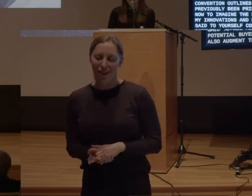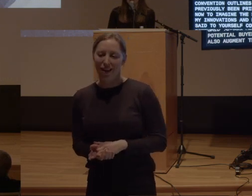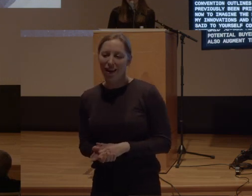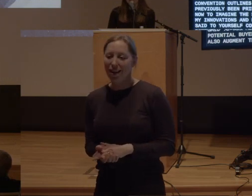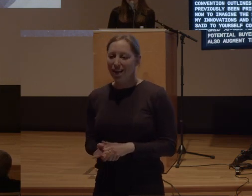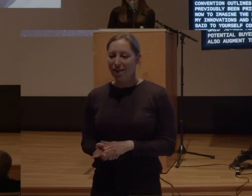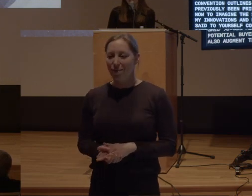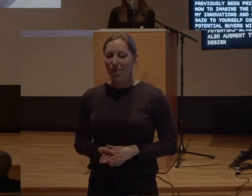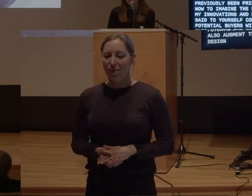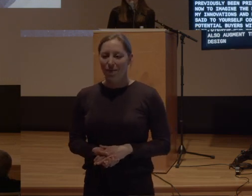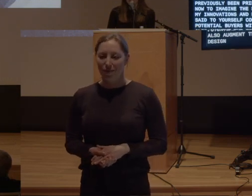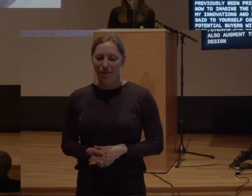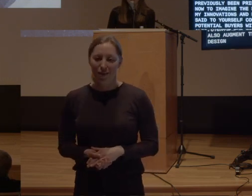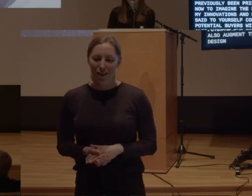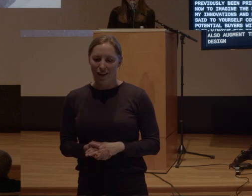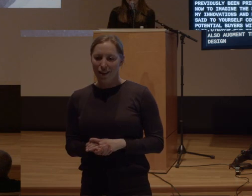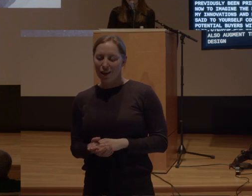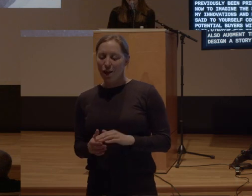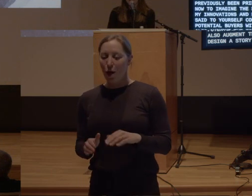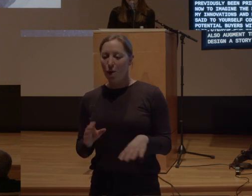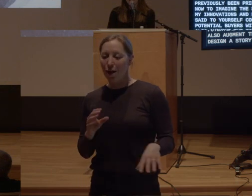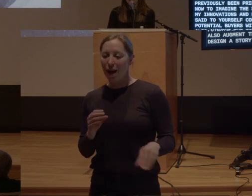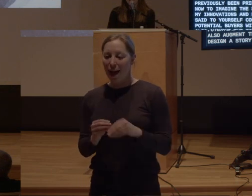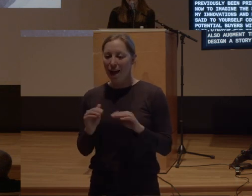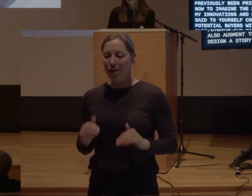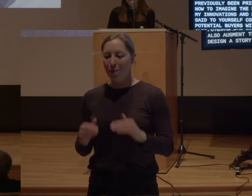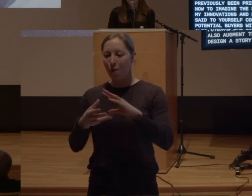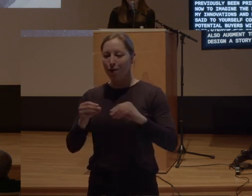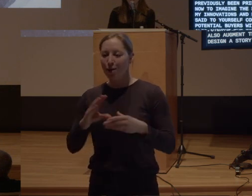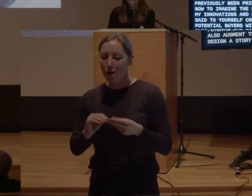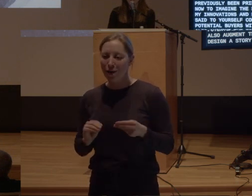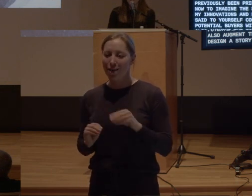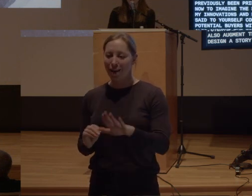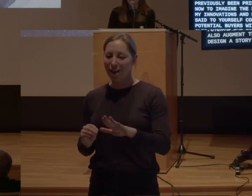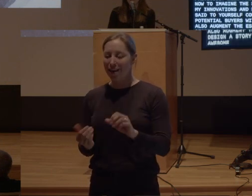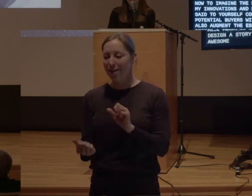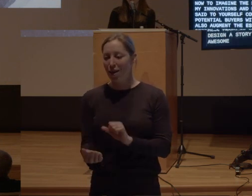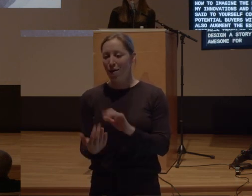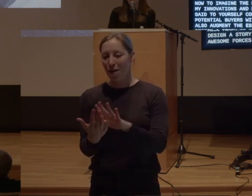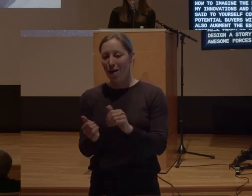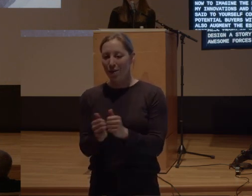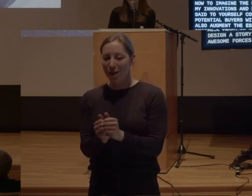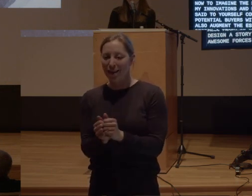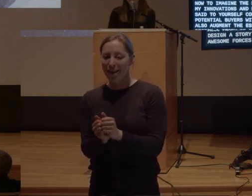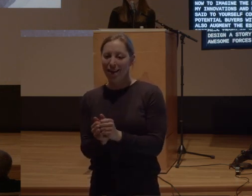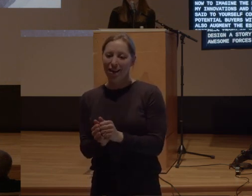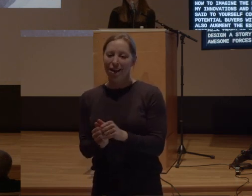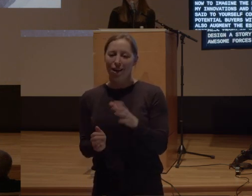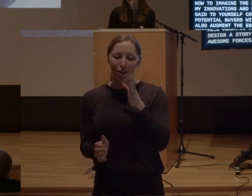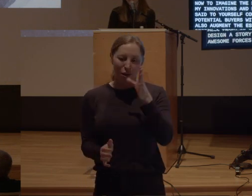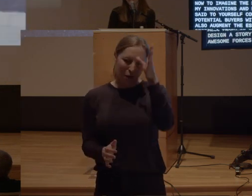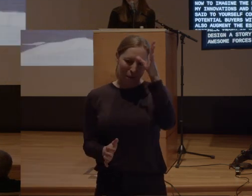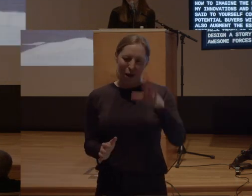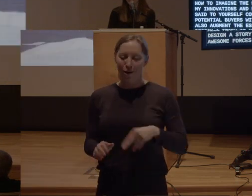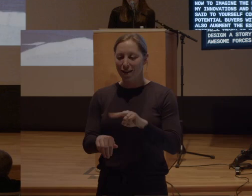Hokusai's design, a story of man's confrontation with the awesome forces of nature.